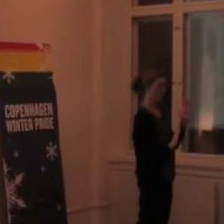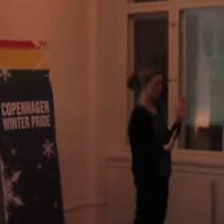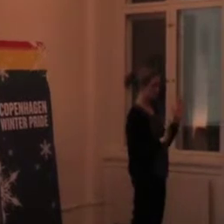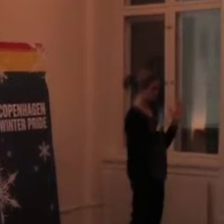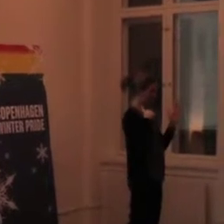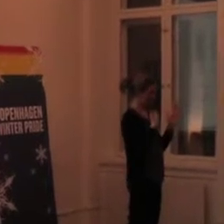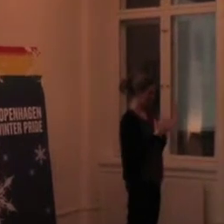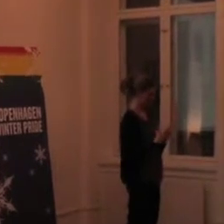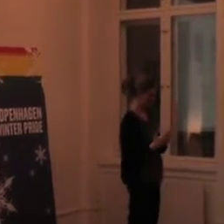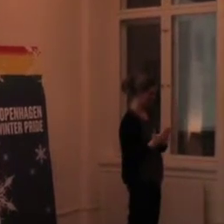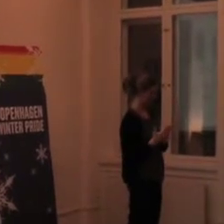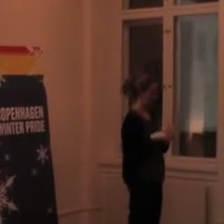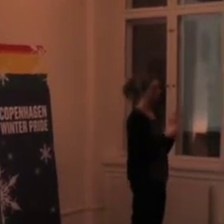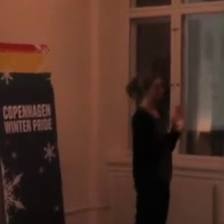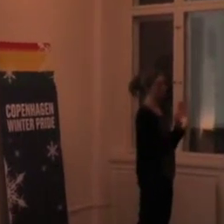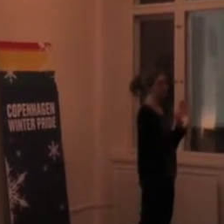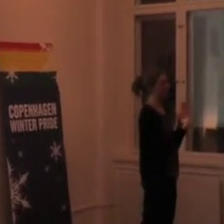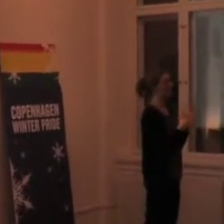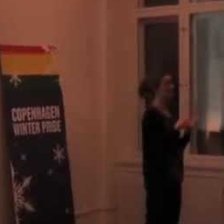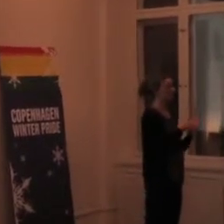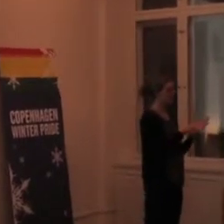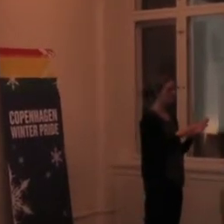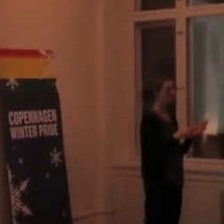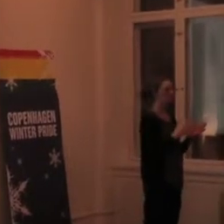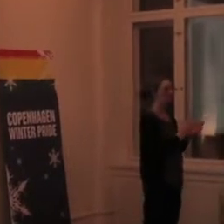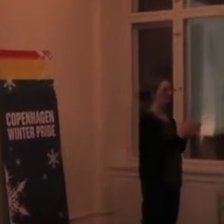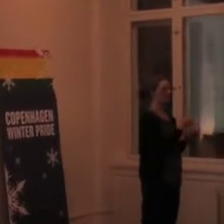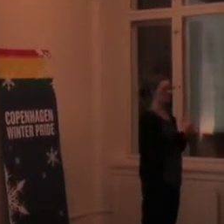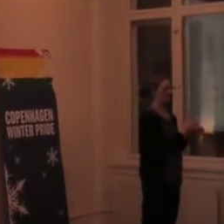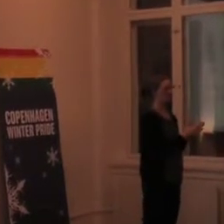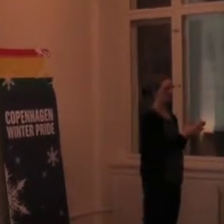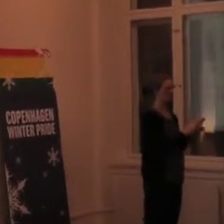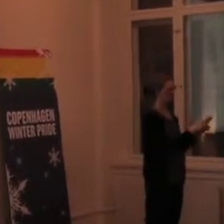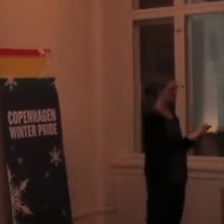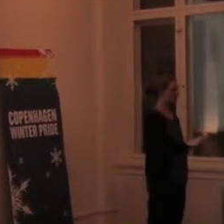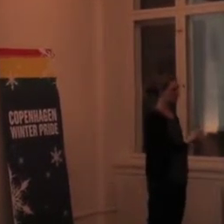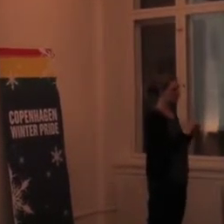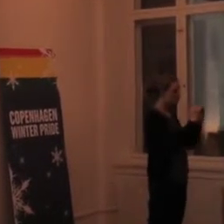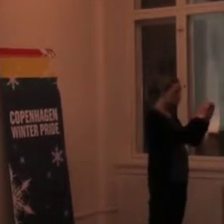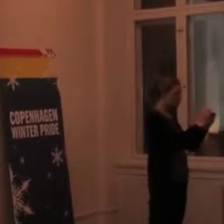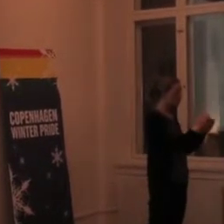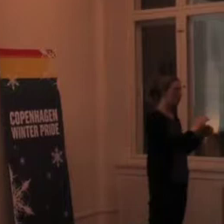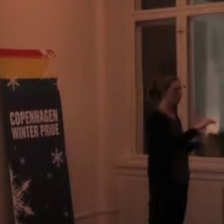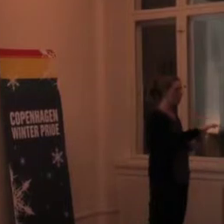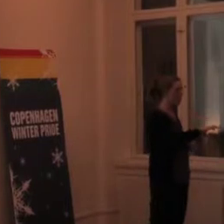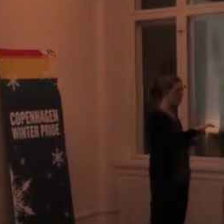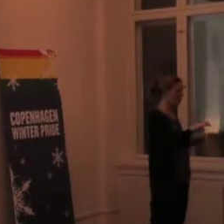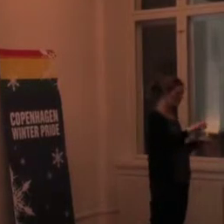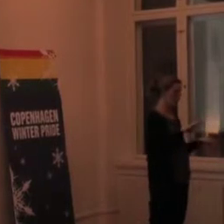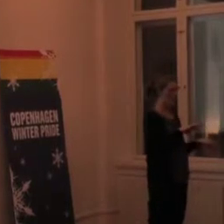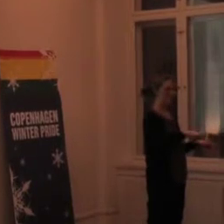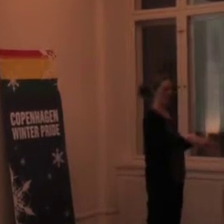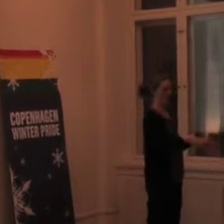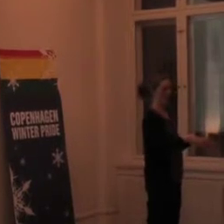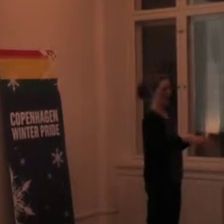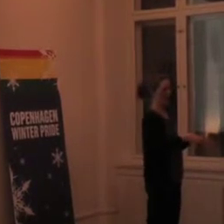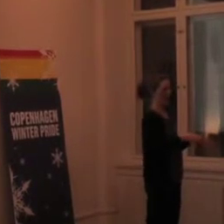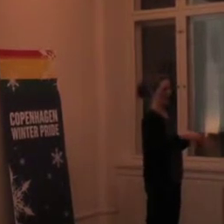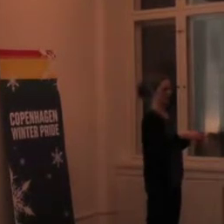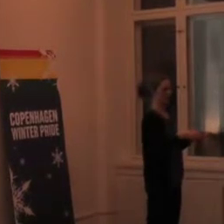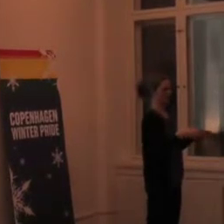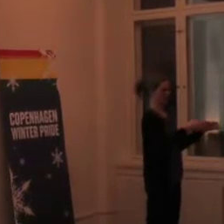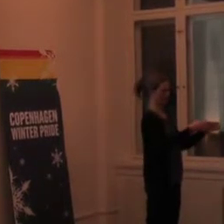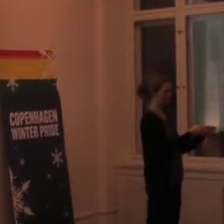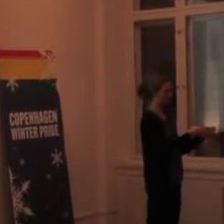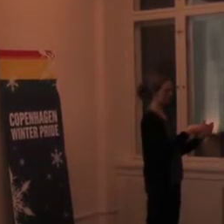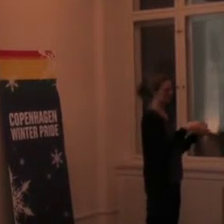We wrote this report in cooperation with 2 international organizations and 1 local organization that is a feminist